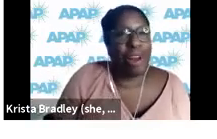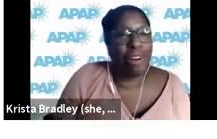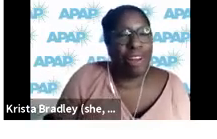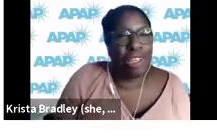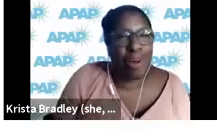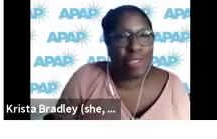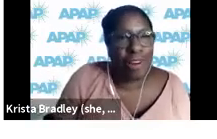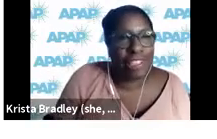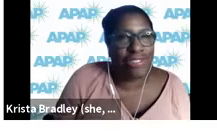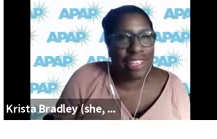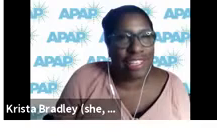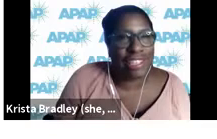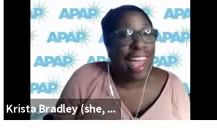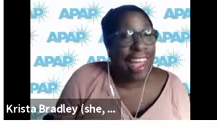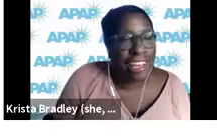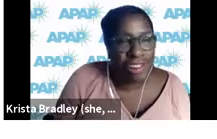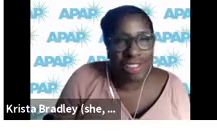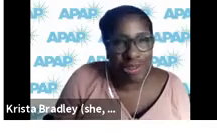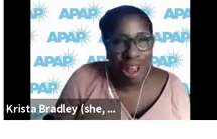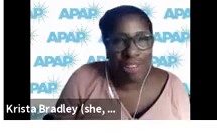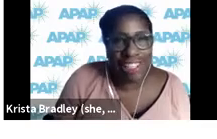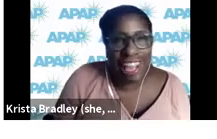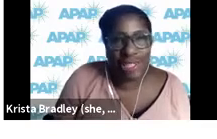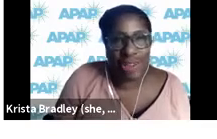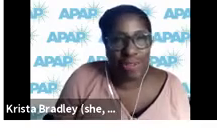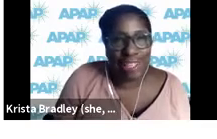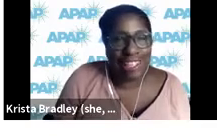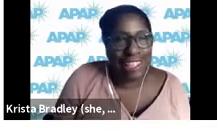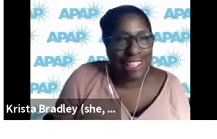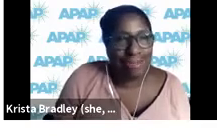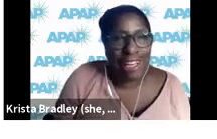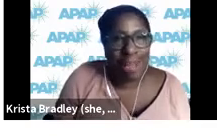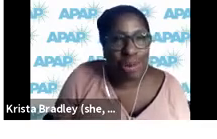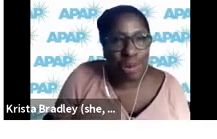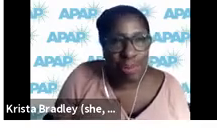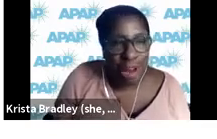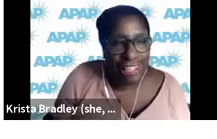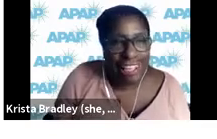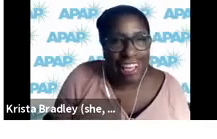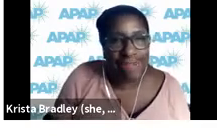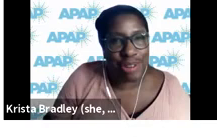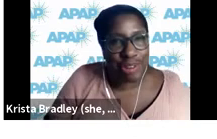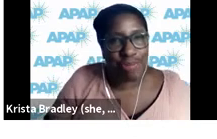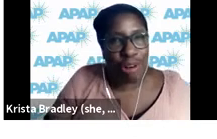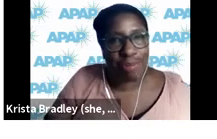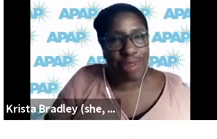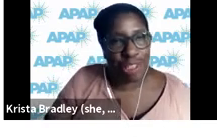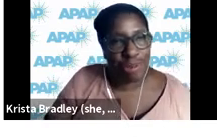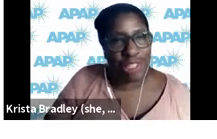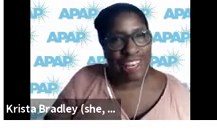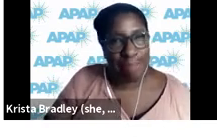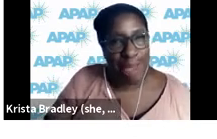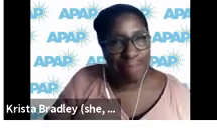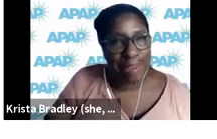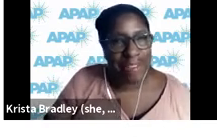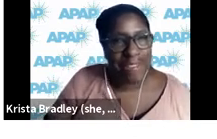this webinar on US artist visas and international travel in the age of COVID. My name is Krista Bradley, and I'm the Director of Programs and